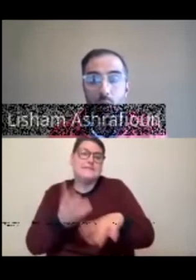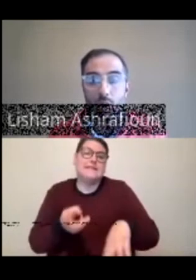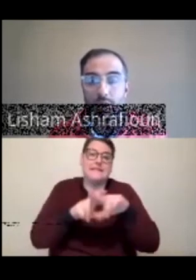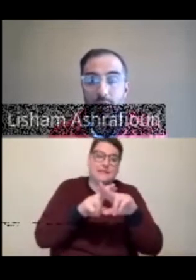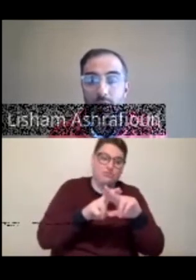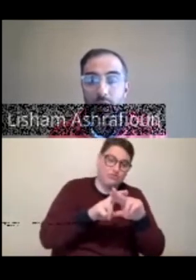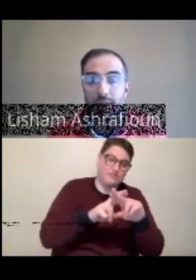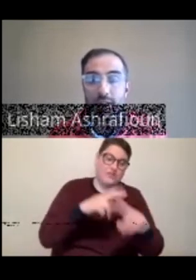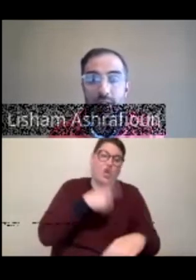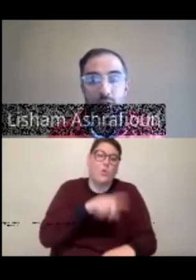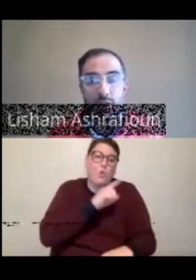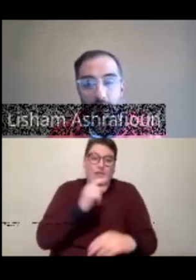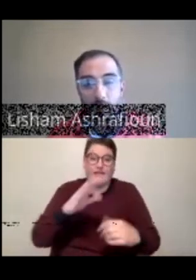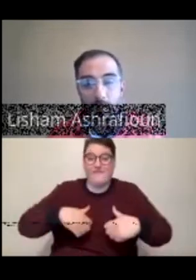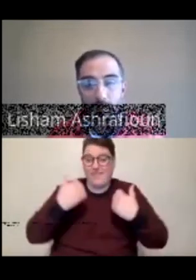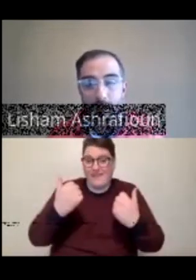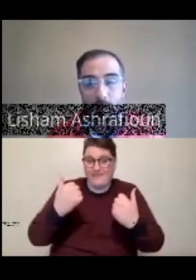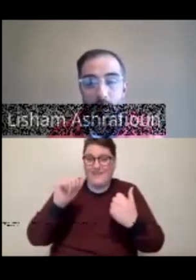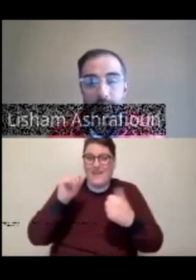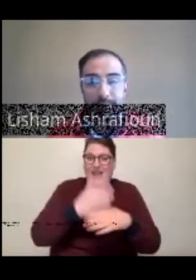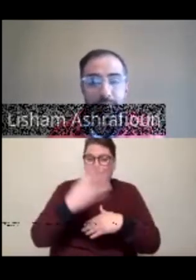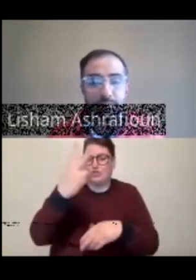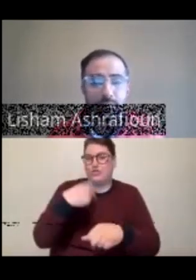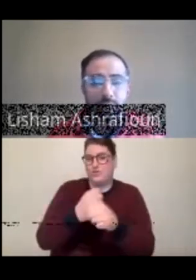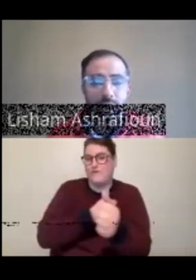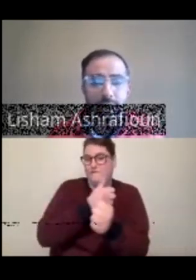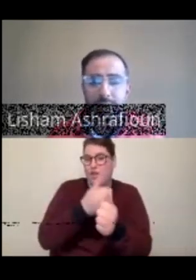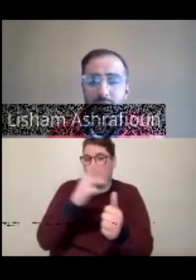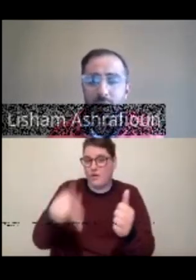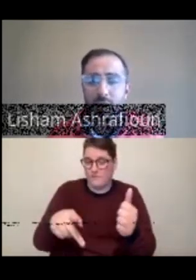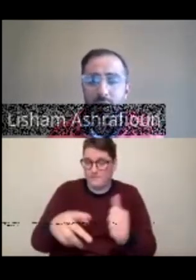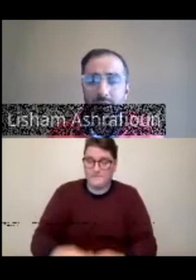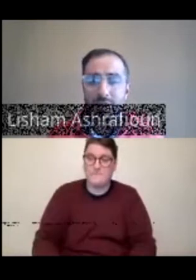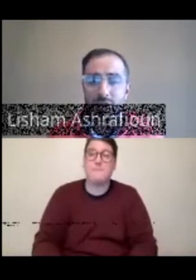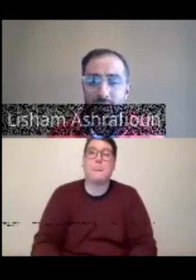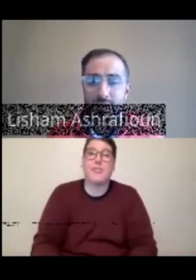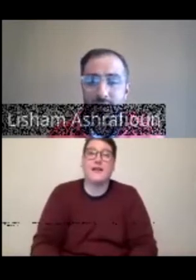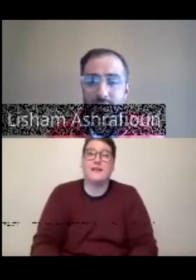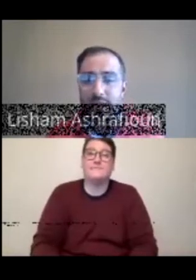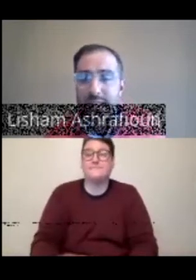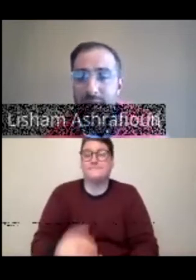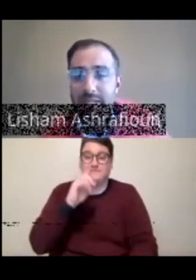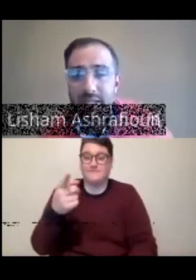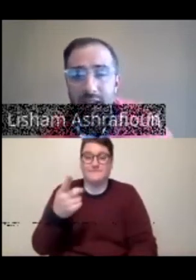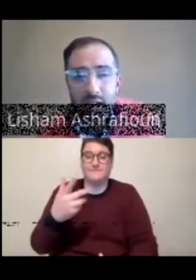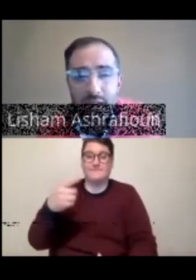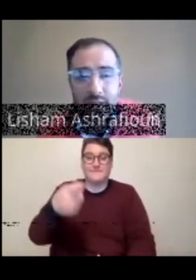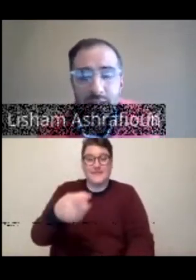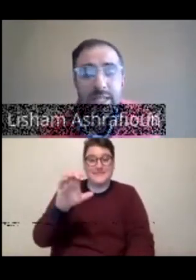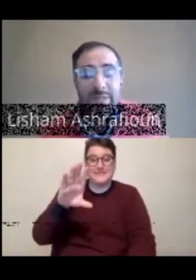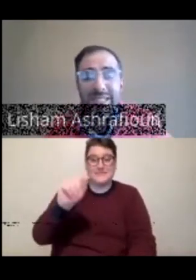the quality of life at the 2-year follow-up time point. And essentially, this